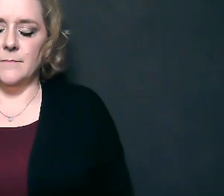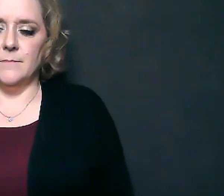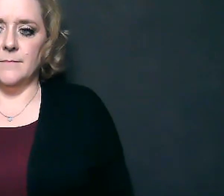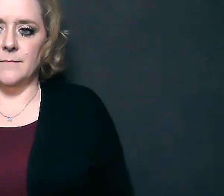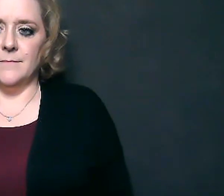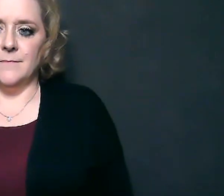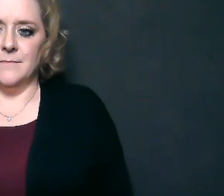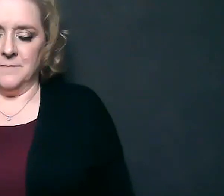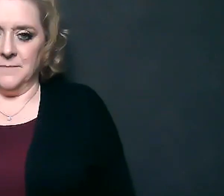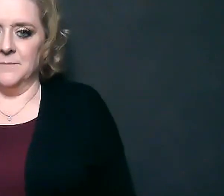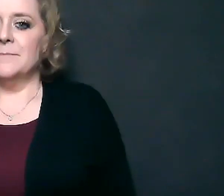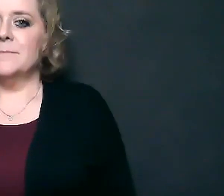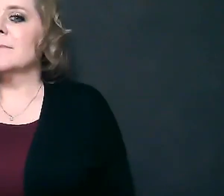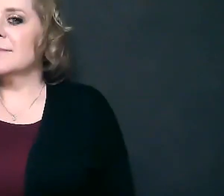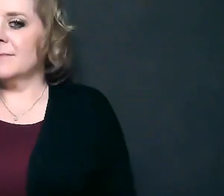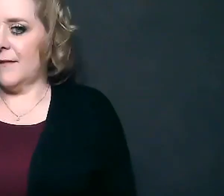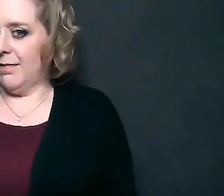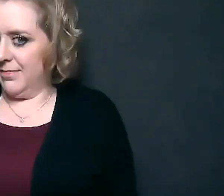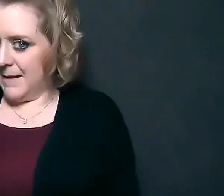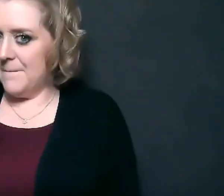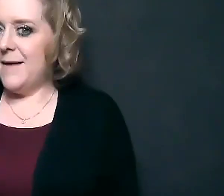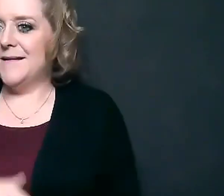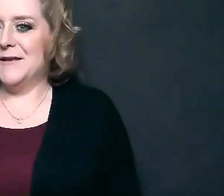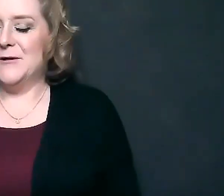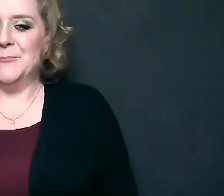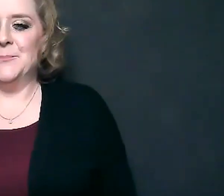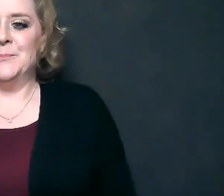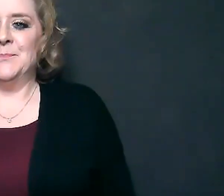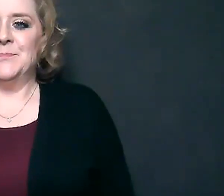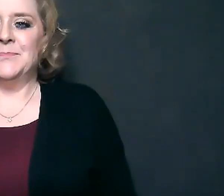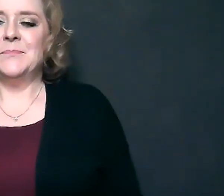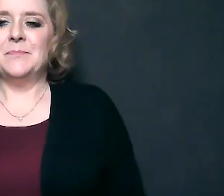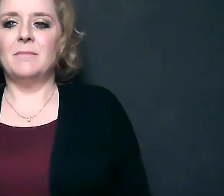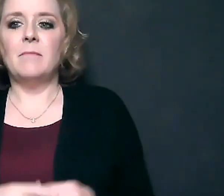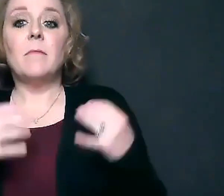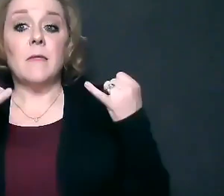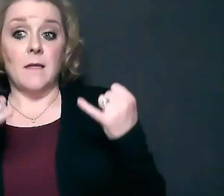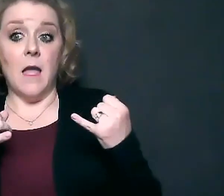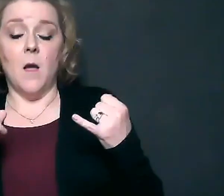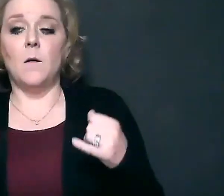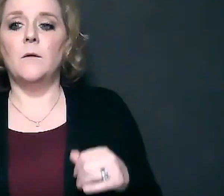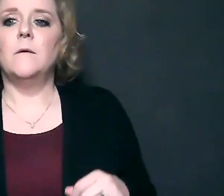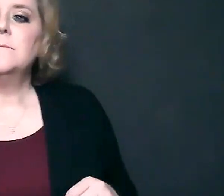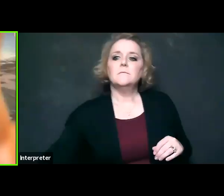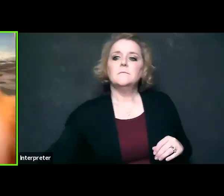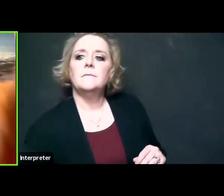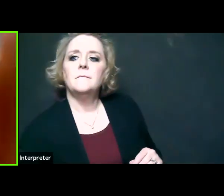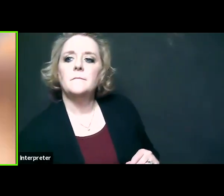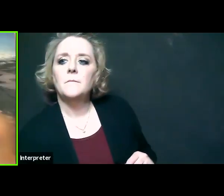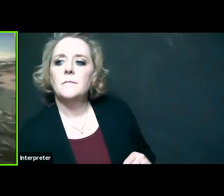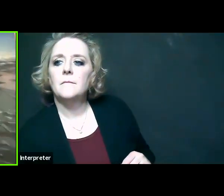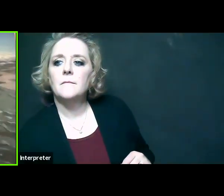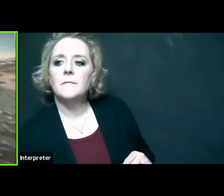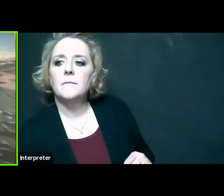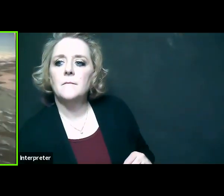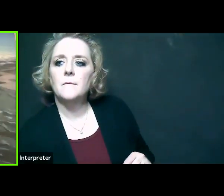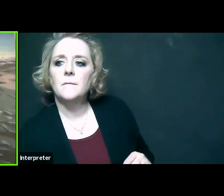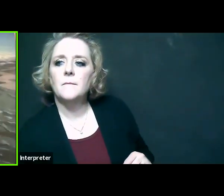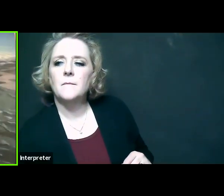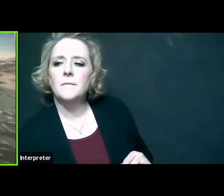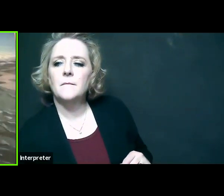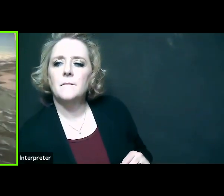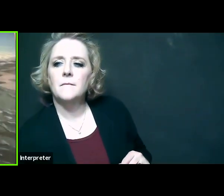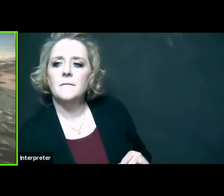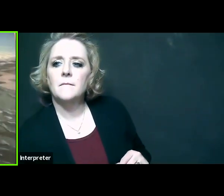Okay, I believe I'm back now. And let me make just a few more comments as it